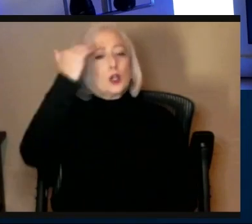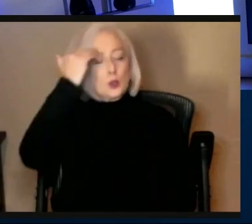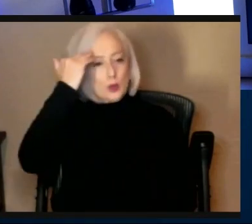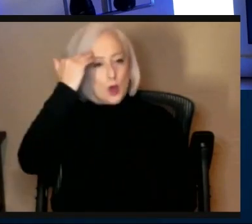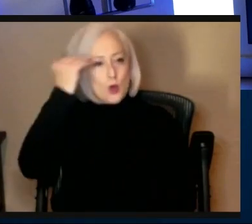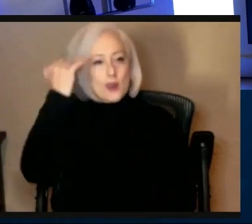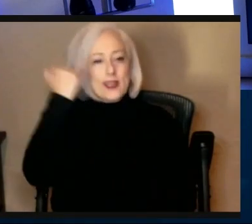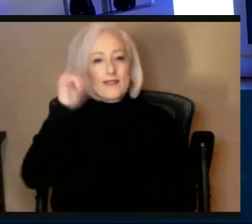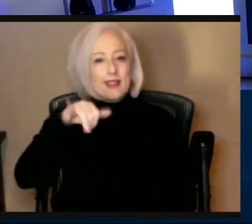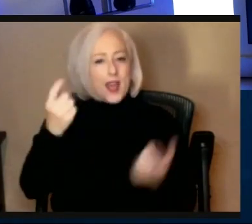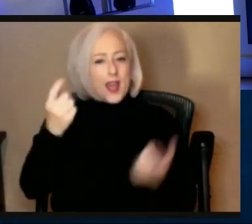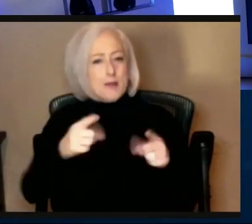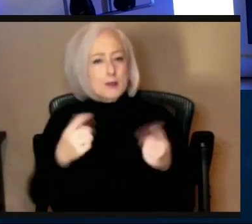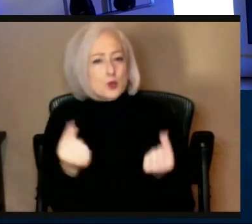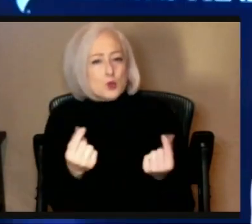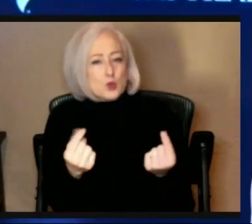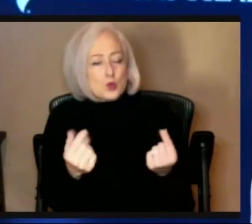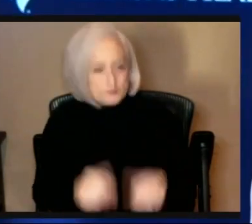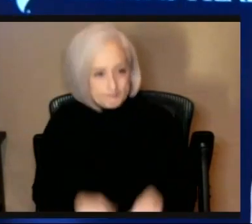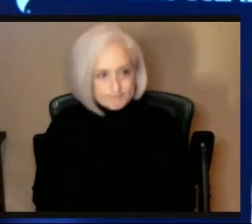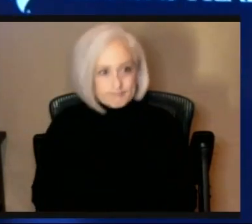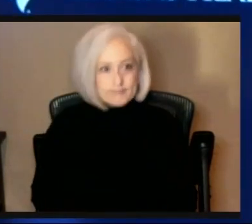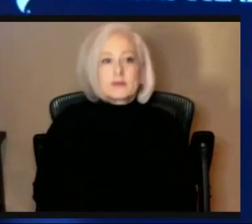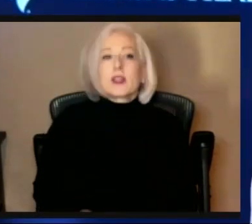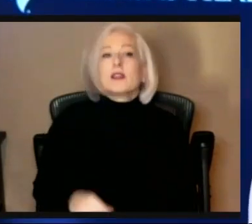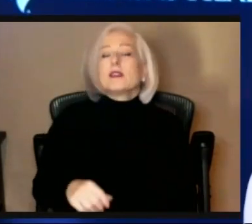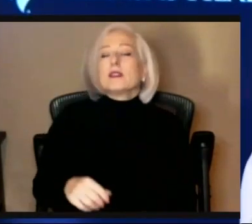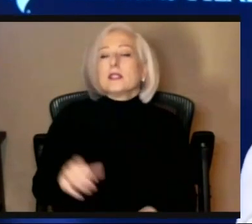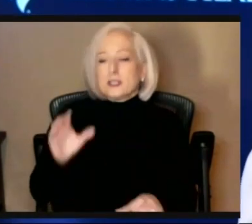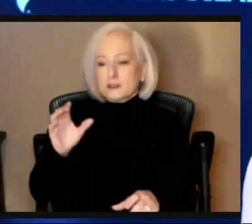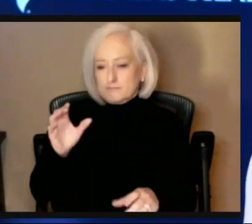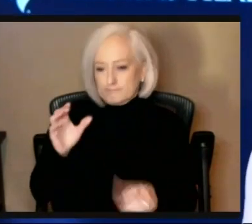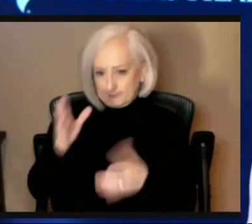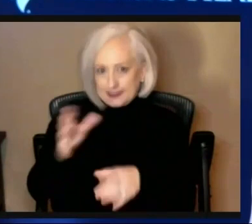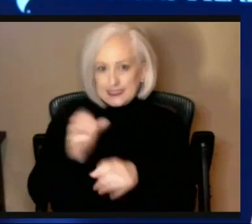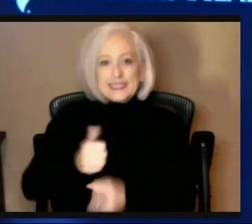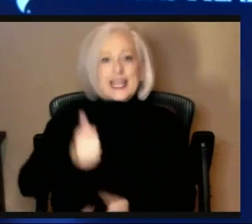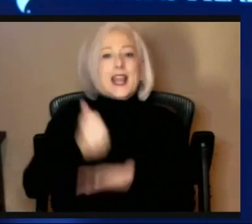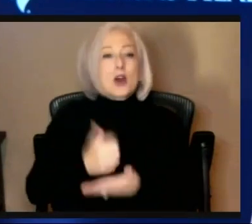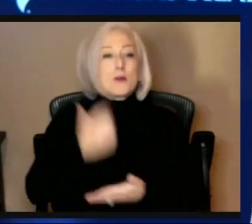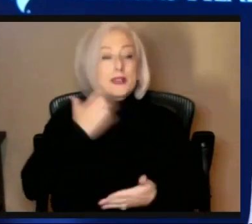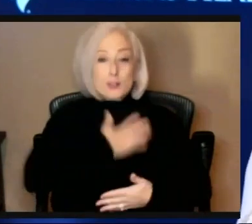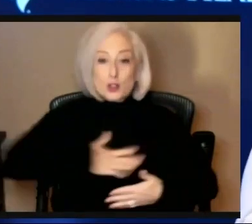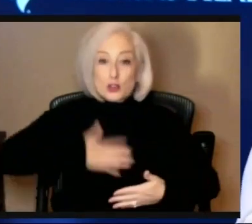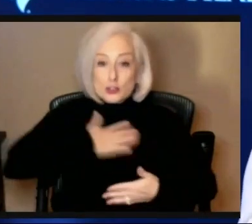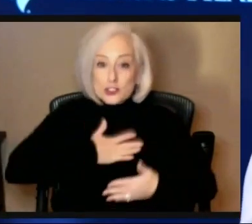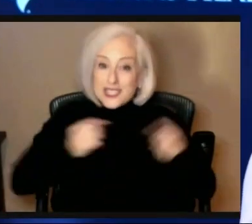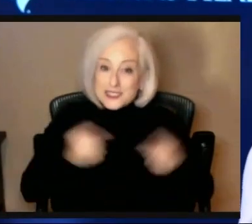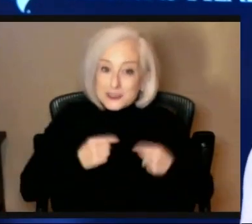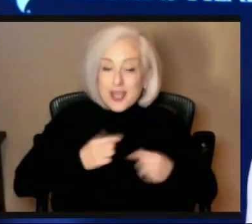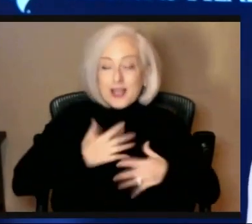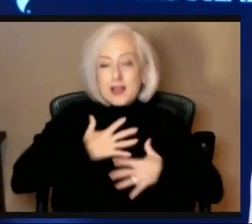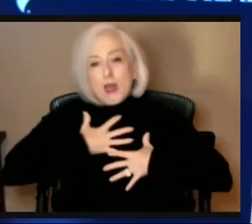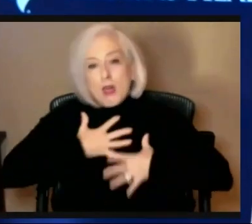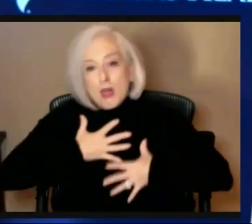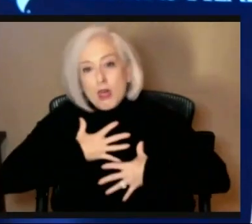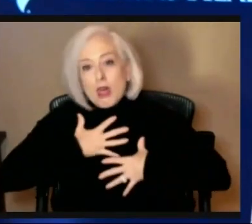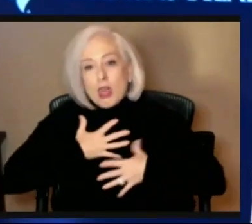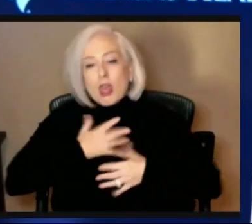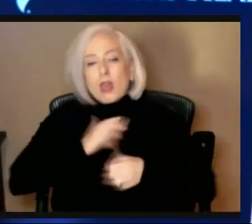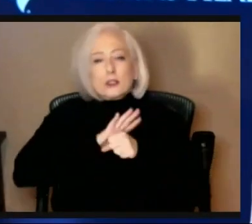it's basically seek prompt attention if you're having chest pain, feeling short of breath, getting winded, feeling a pressure-like